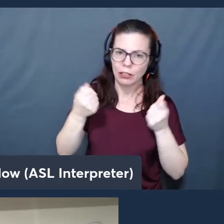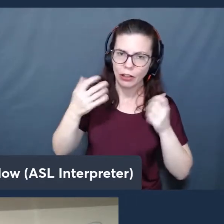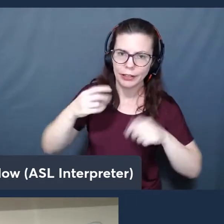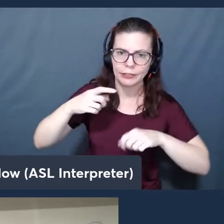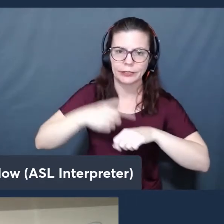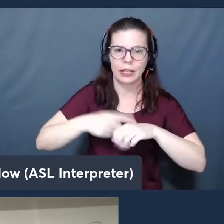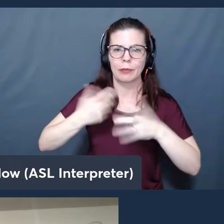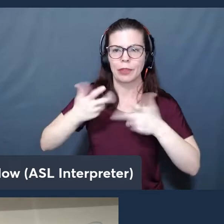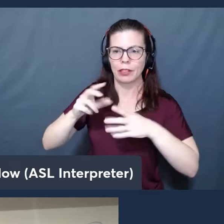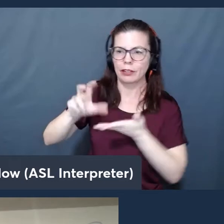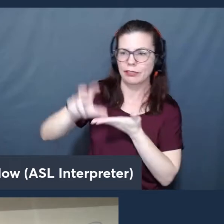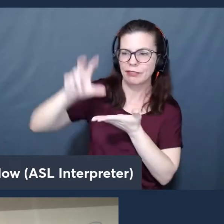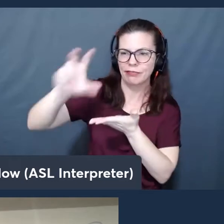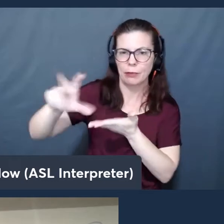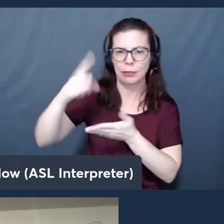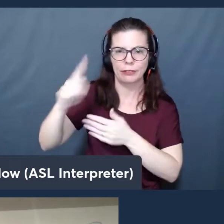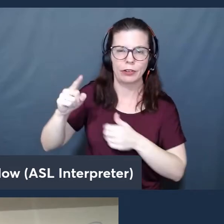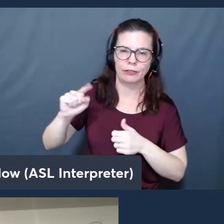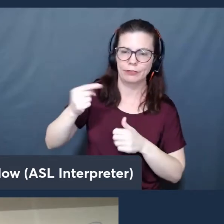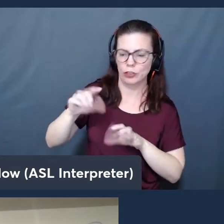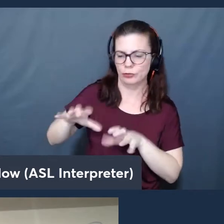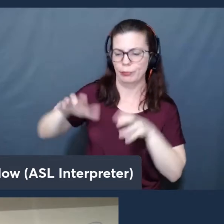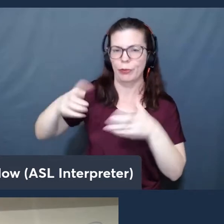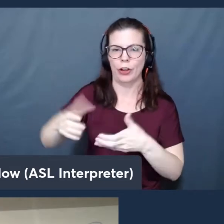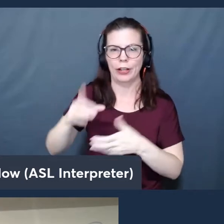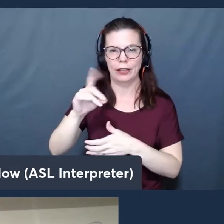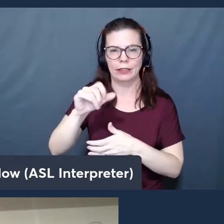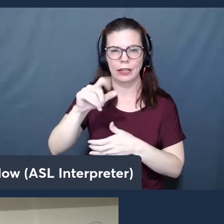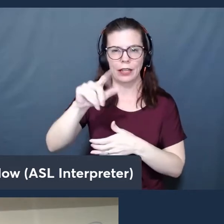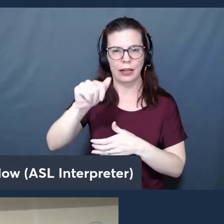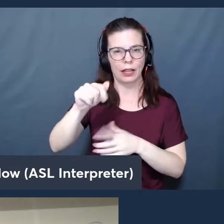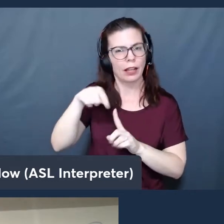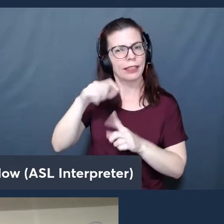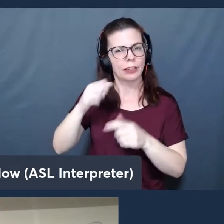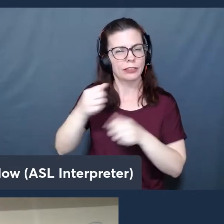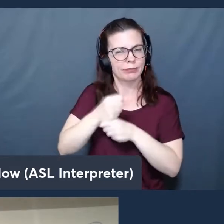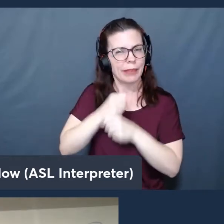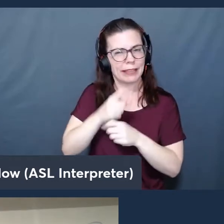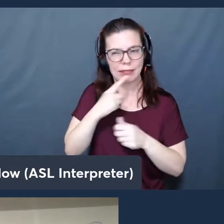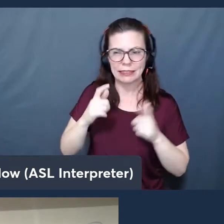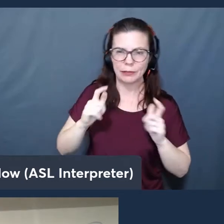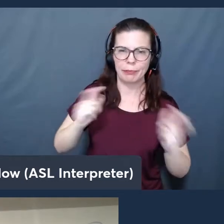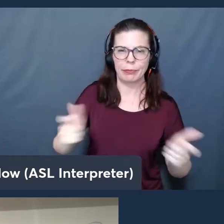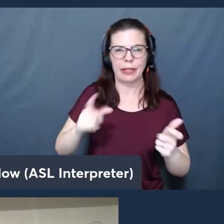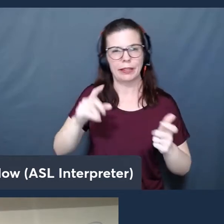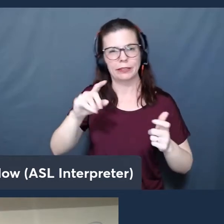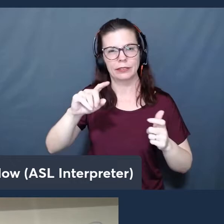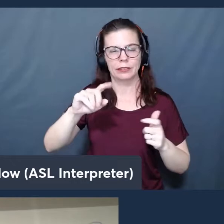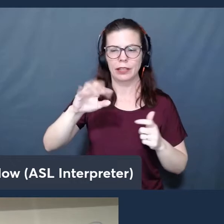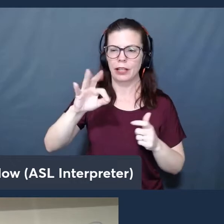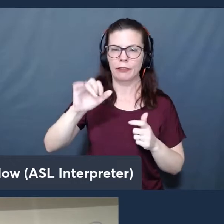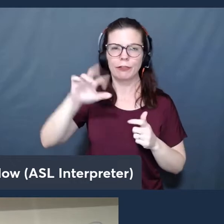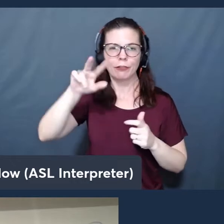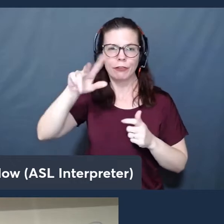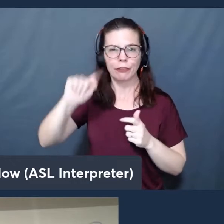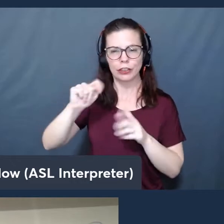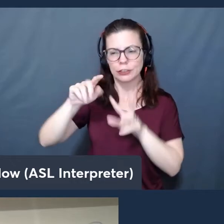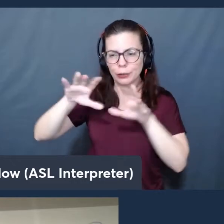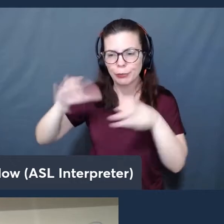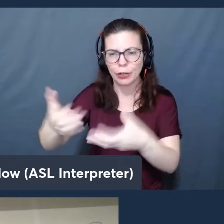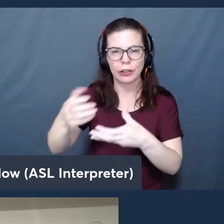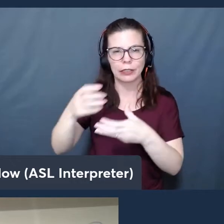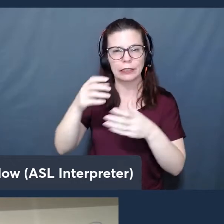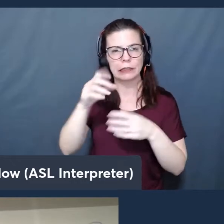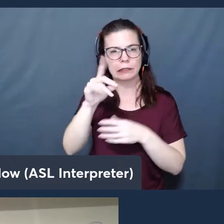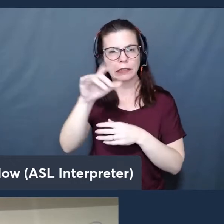first party data. They're really building out a first party data strategy to focus more on authenticated information and